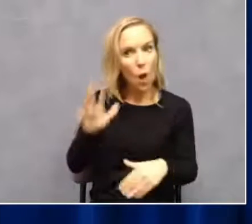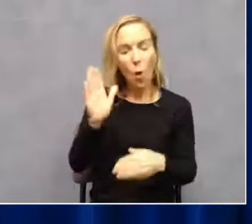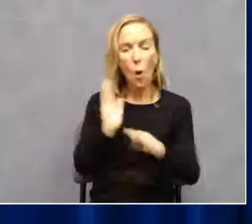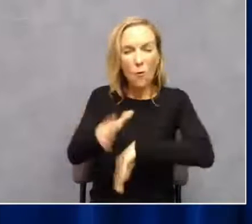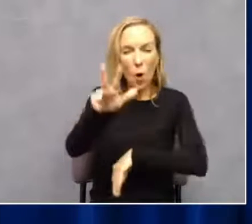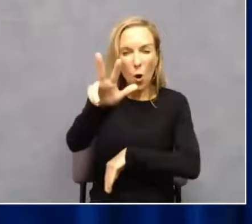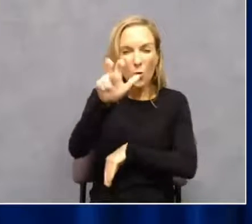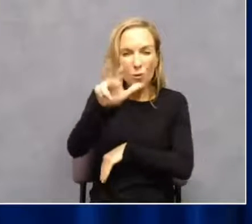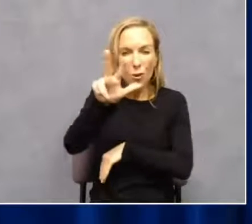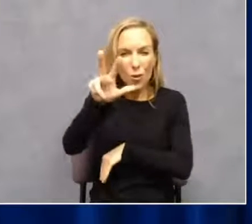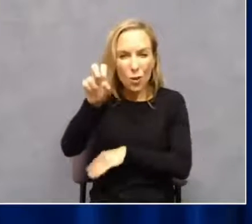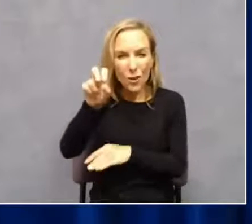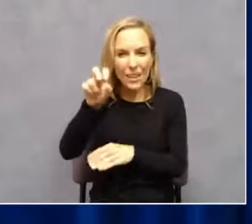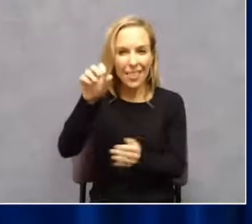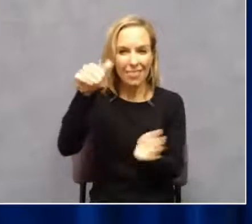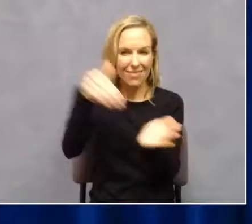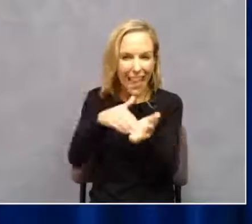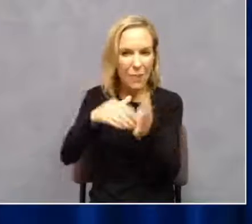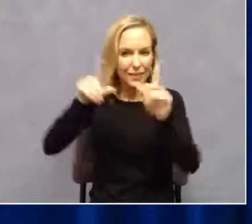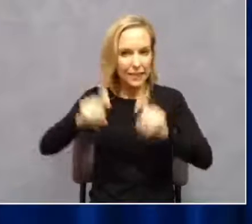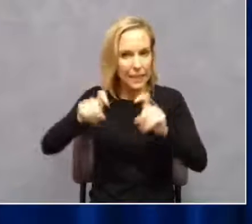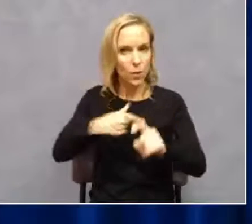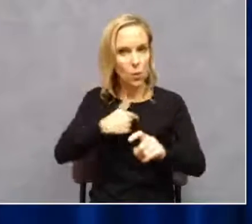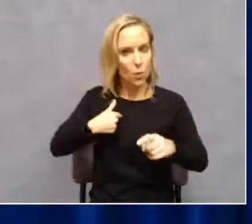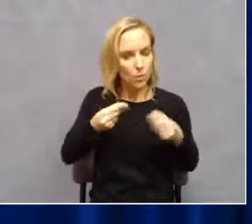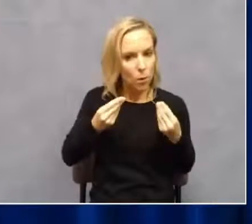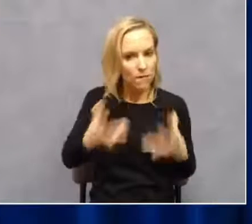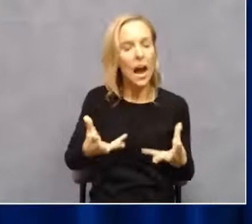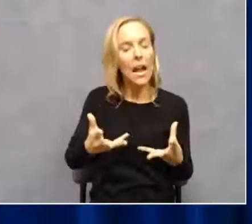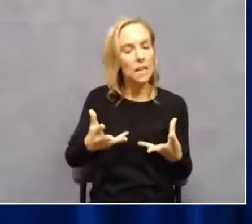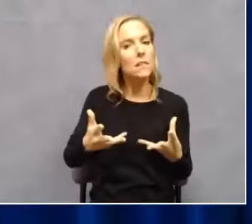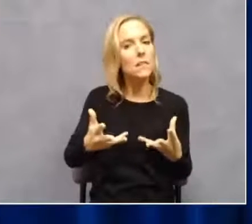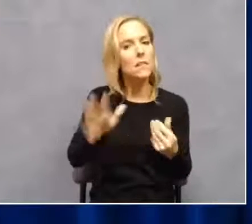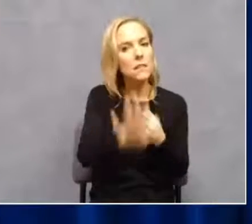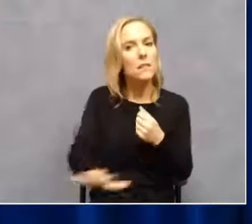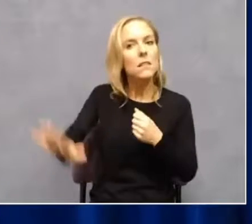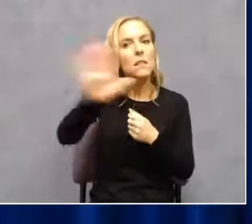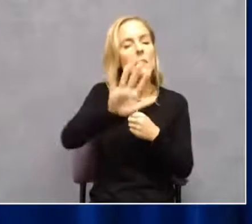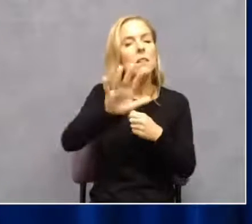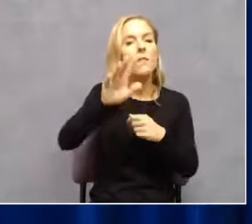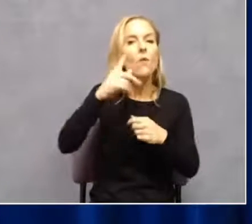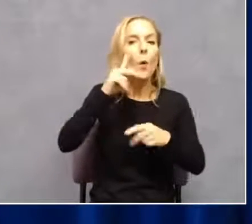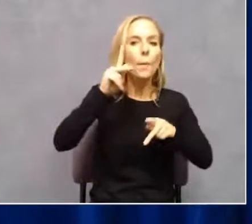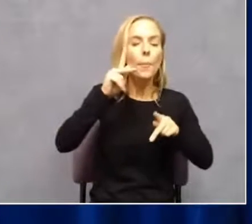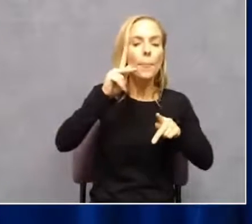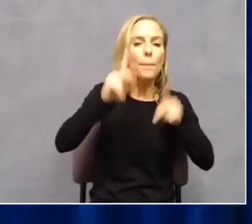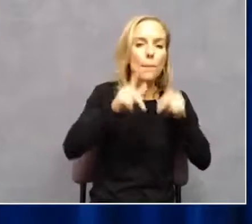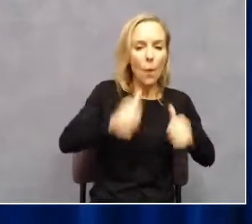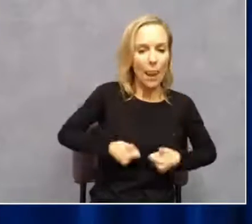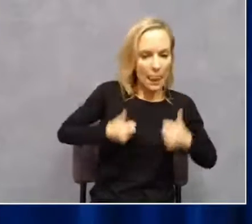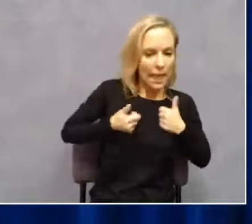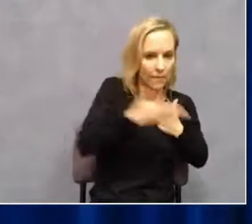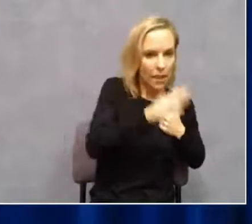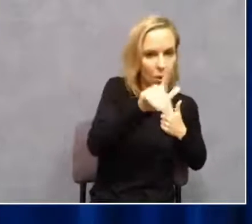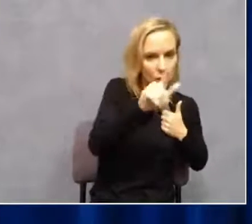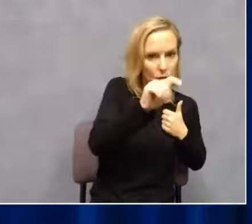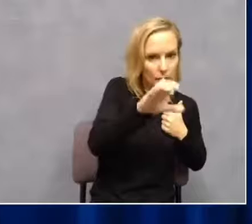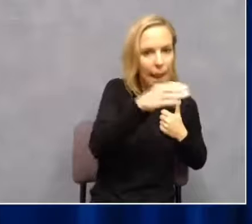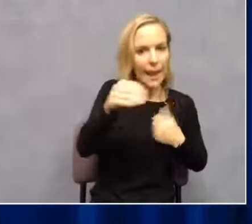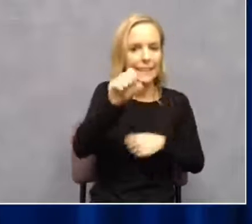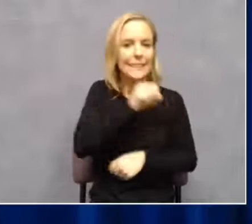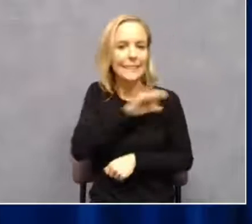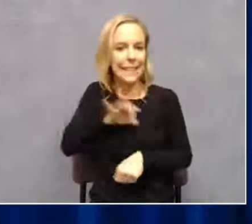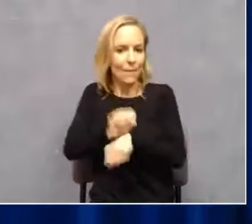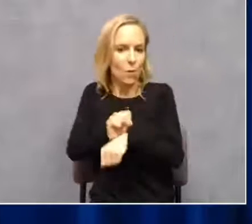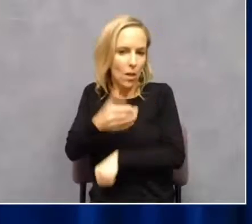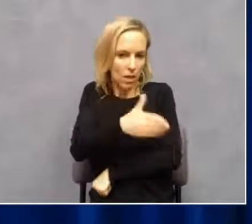330,000 tests that we provided for residents and staff in long-term care. This is important